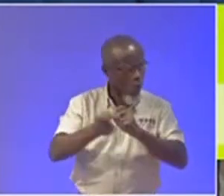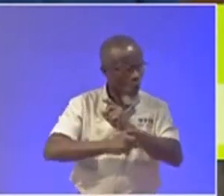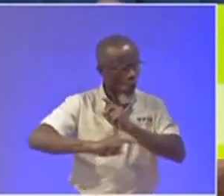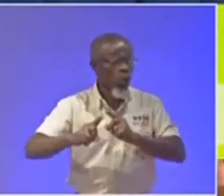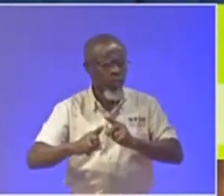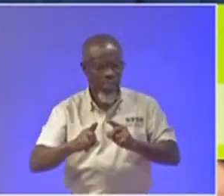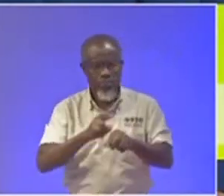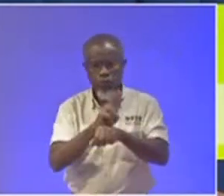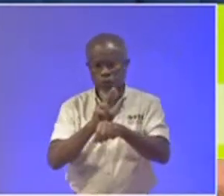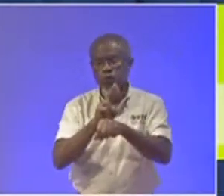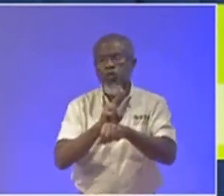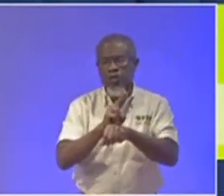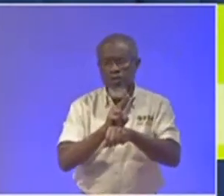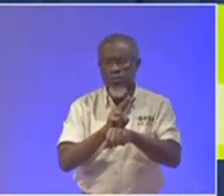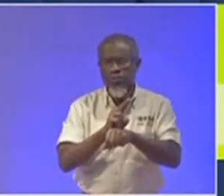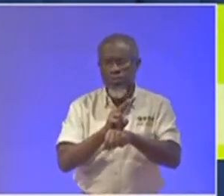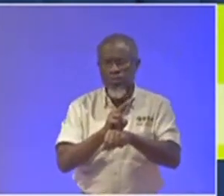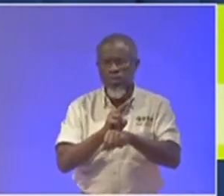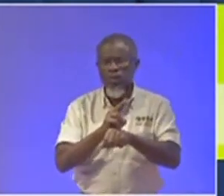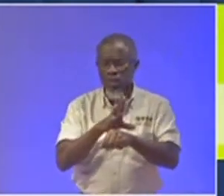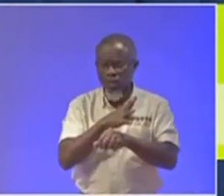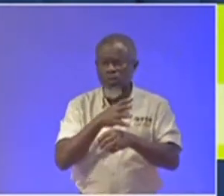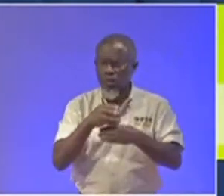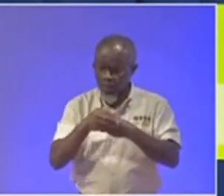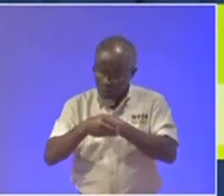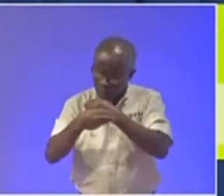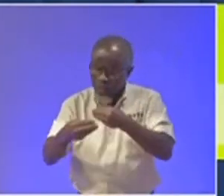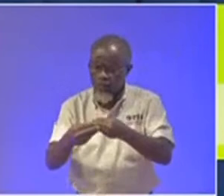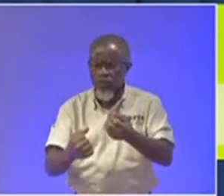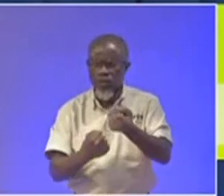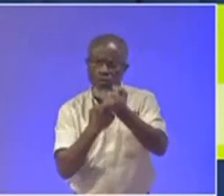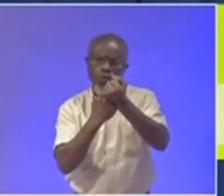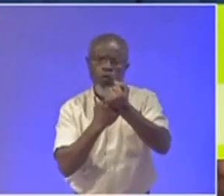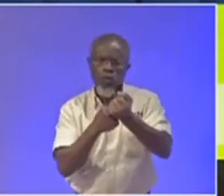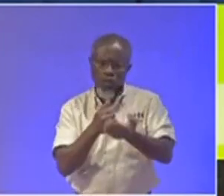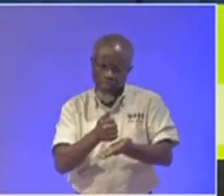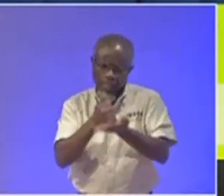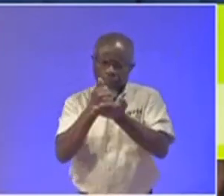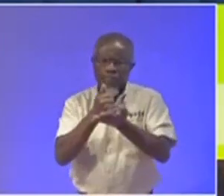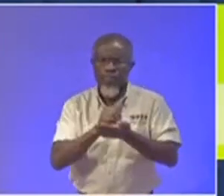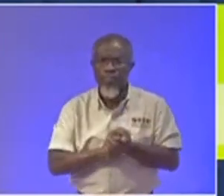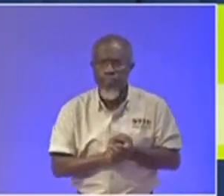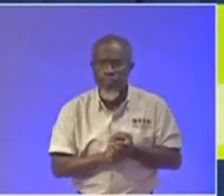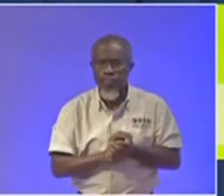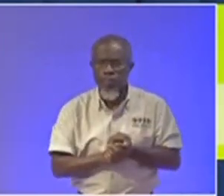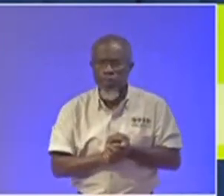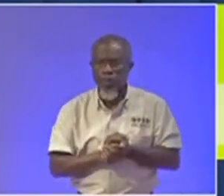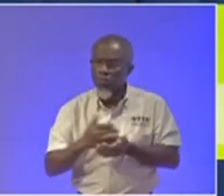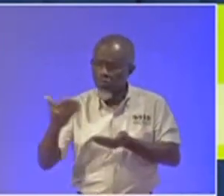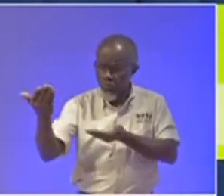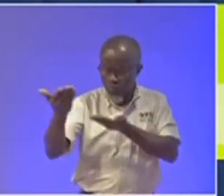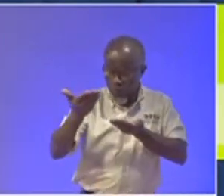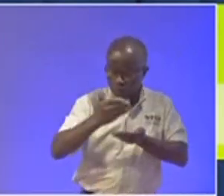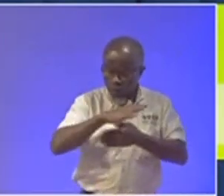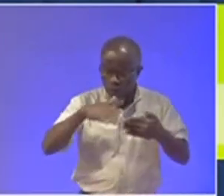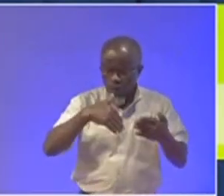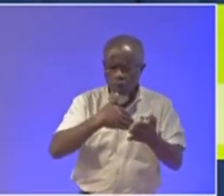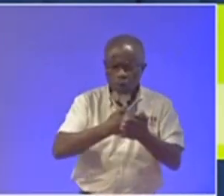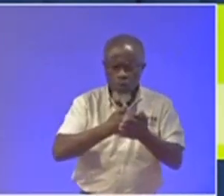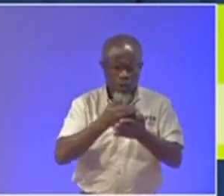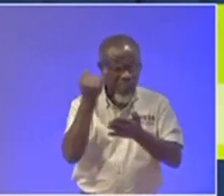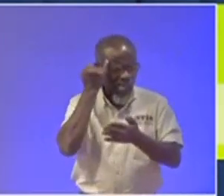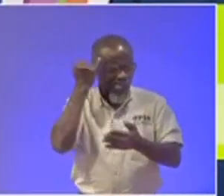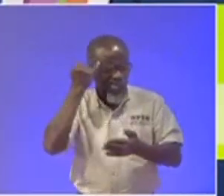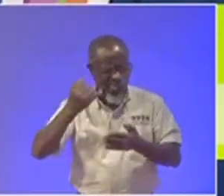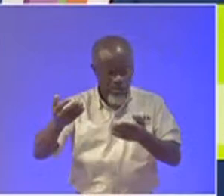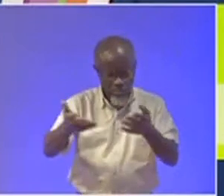school level or outside in student support services, to bring all of those perspectives to working with a child.